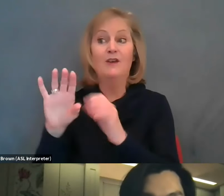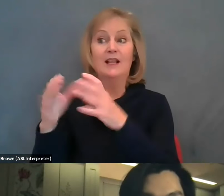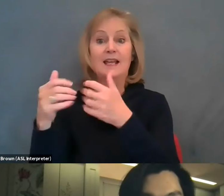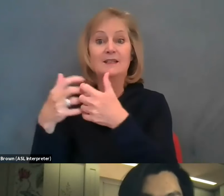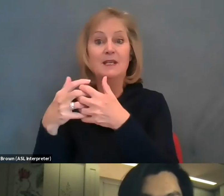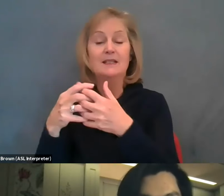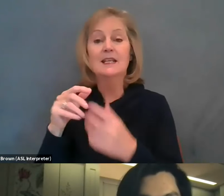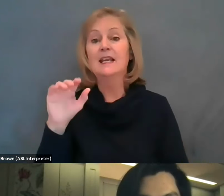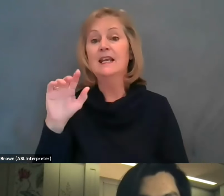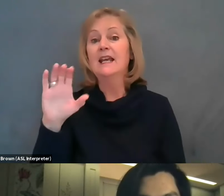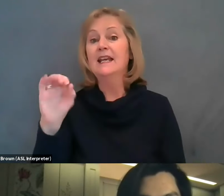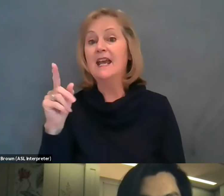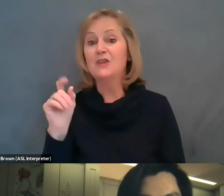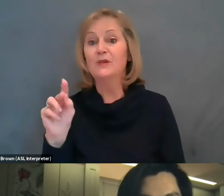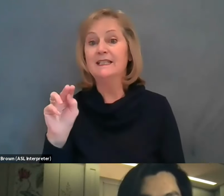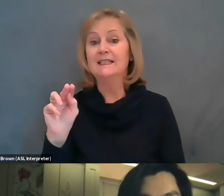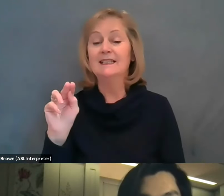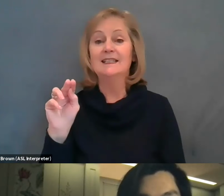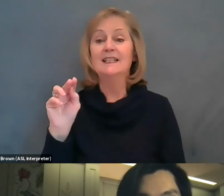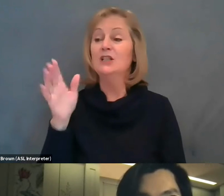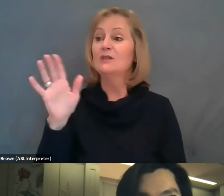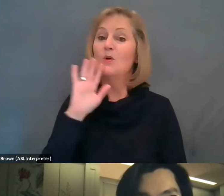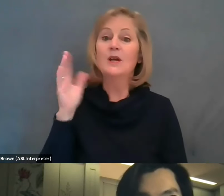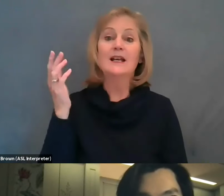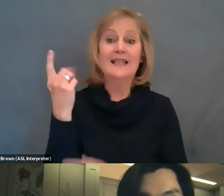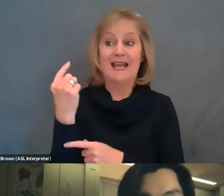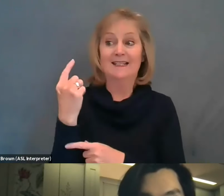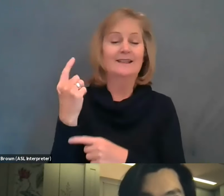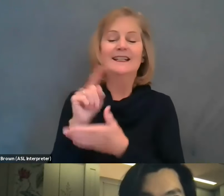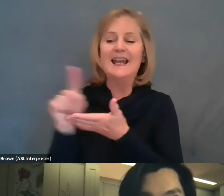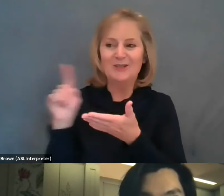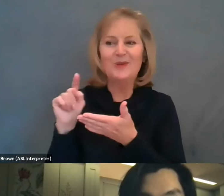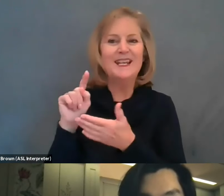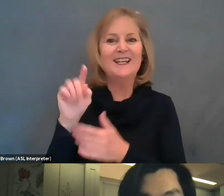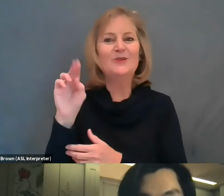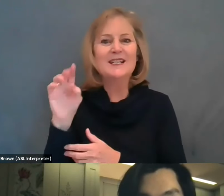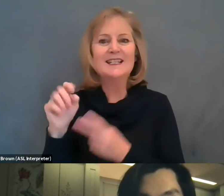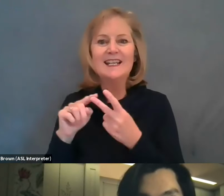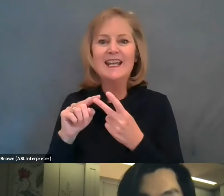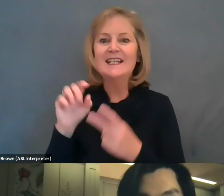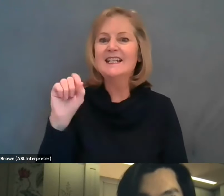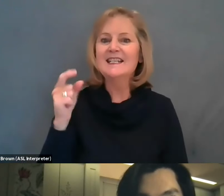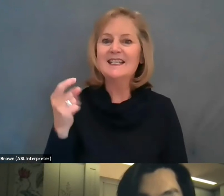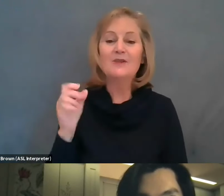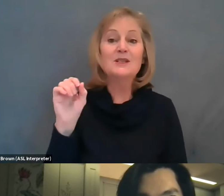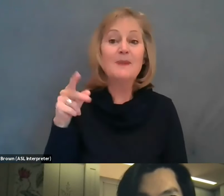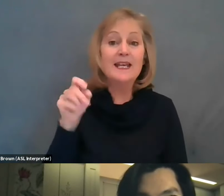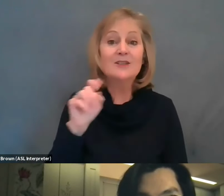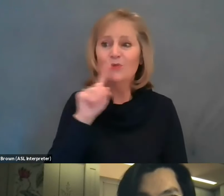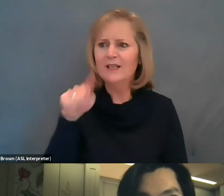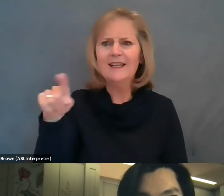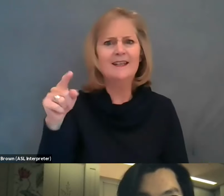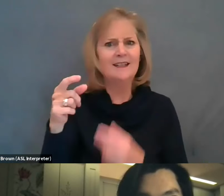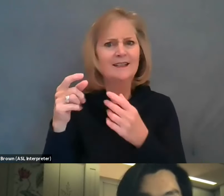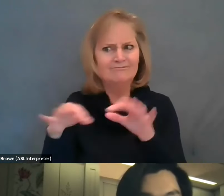Catherine Chamblin, who spoke last week at UNESCO's event, Maya Forte and Sarah Spikes, were really